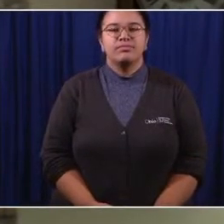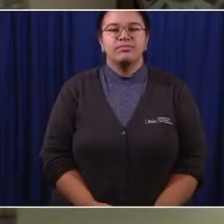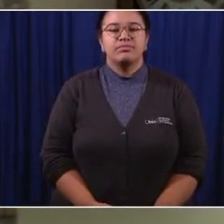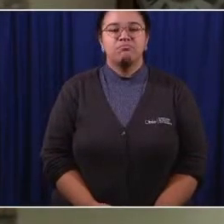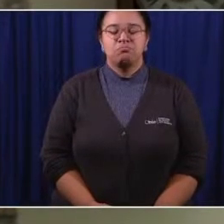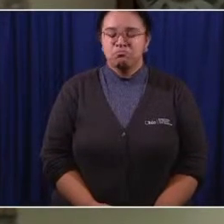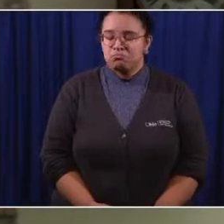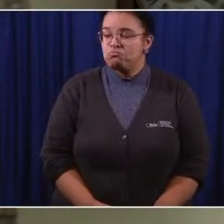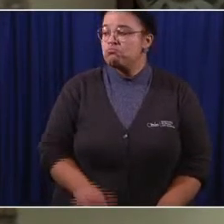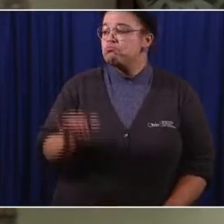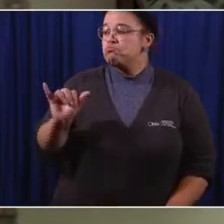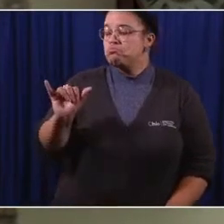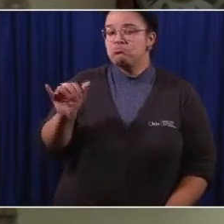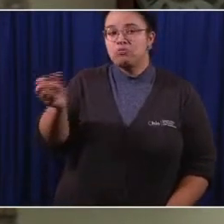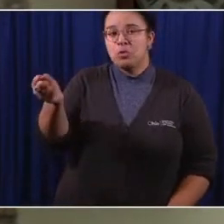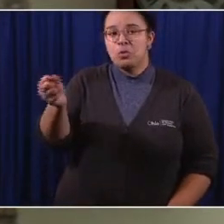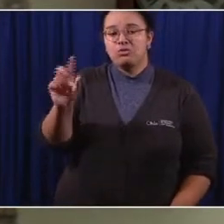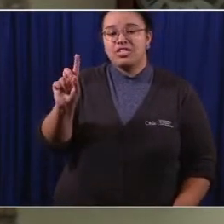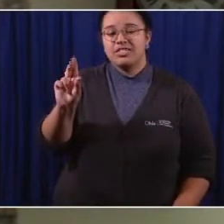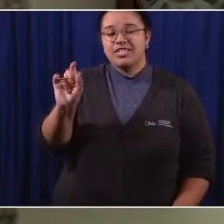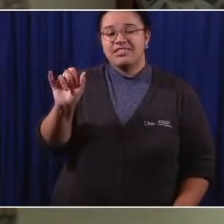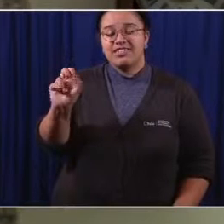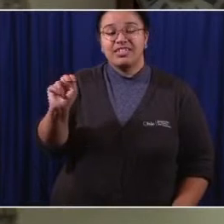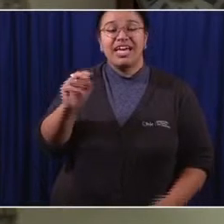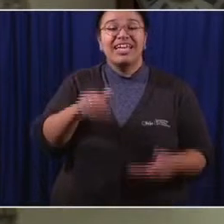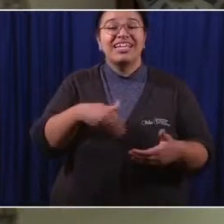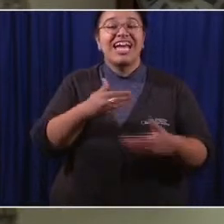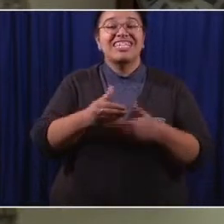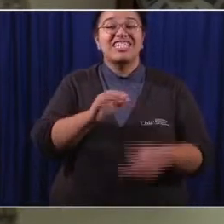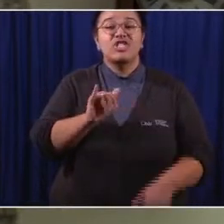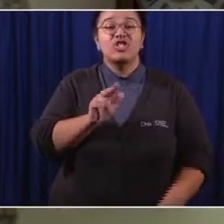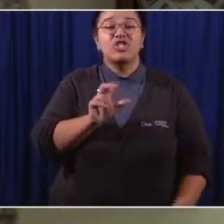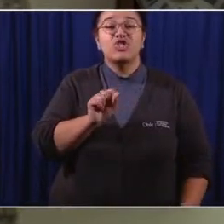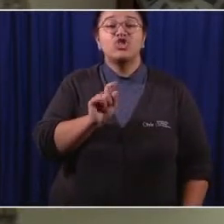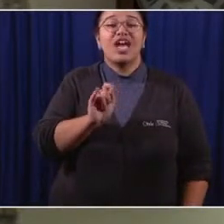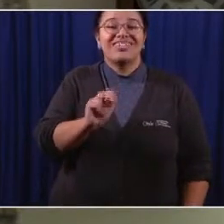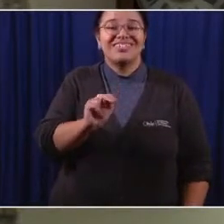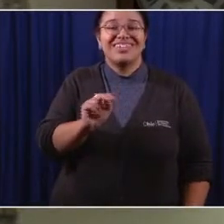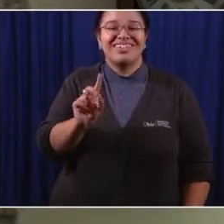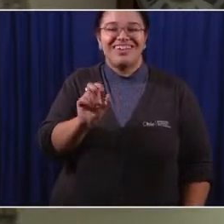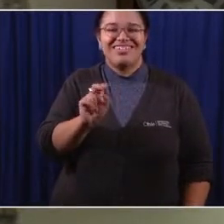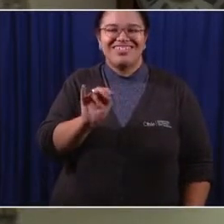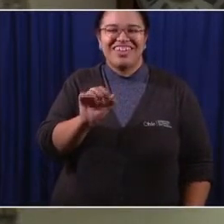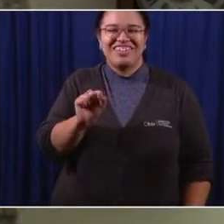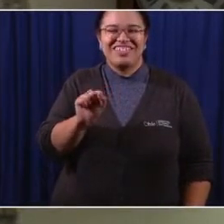All right, we'll skip Dustin. Next question is from Justin Dennis at mahoningmatters.com.